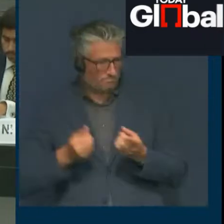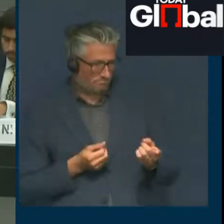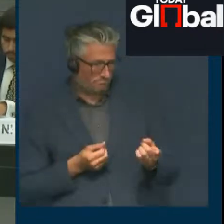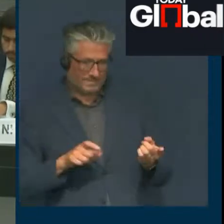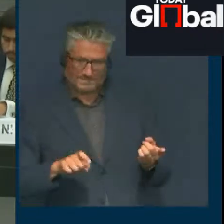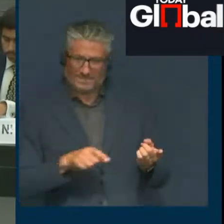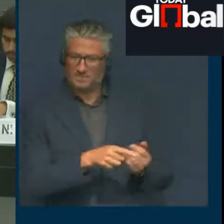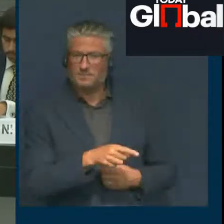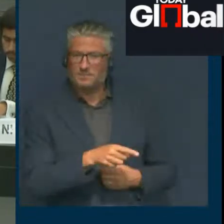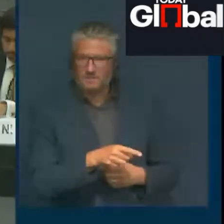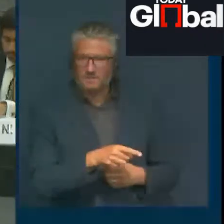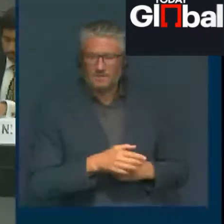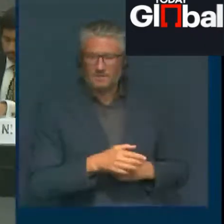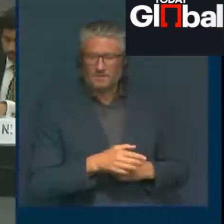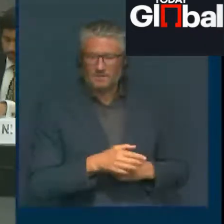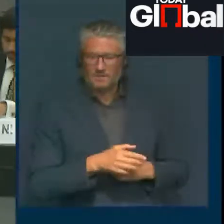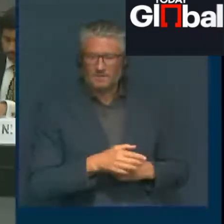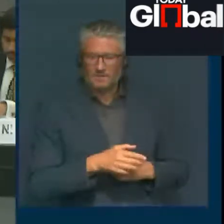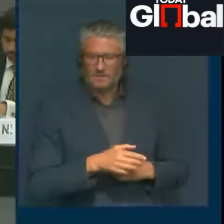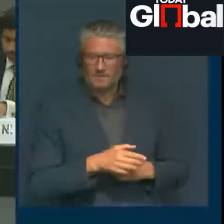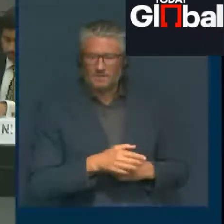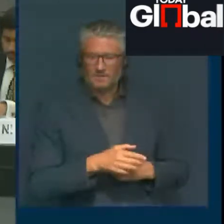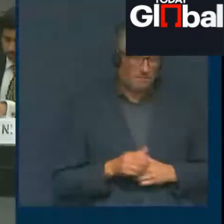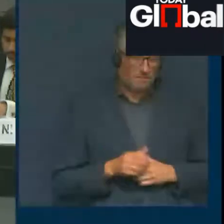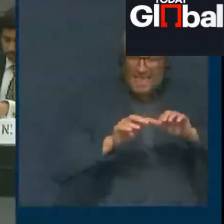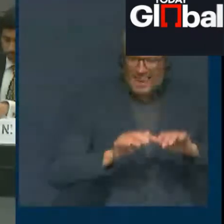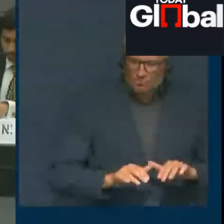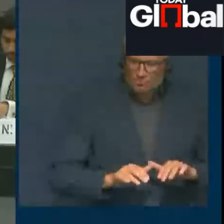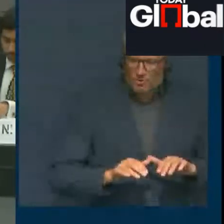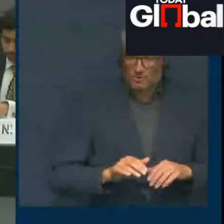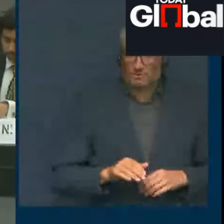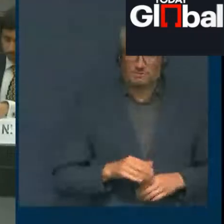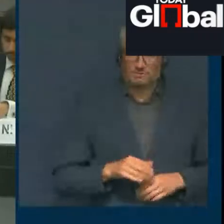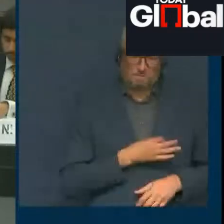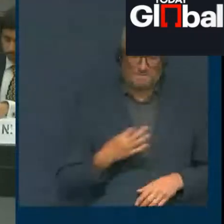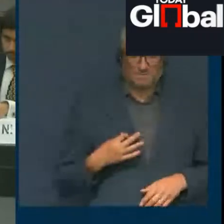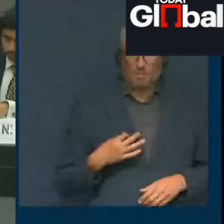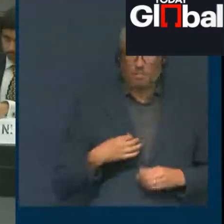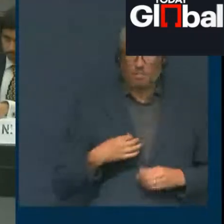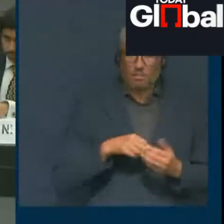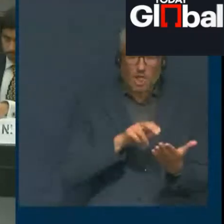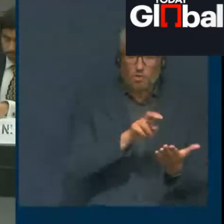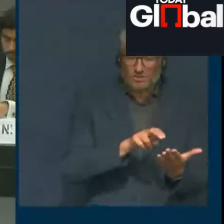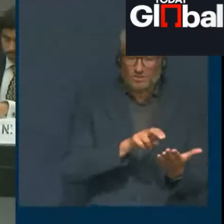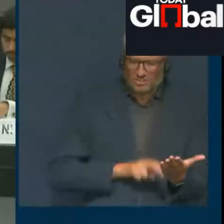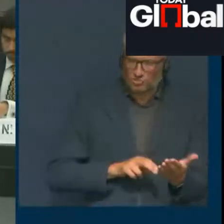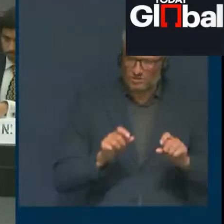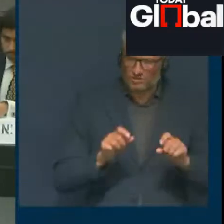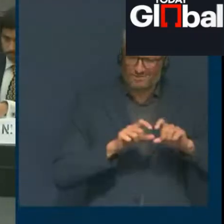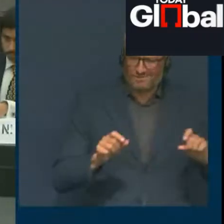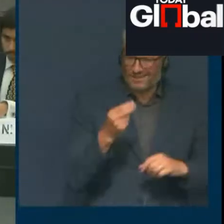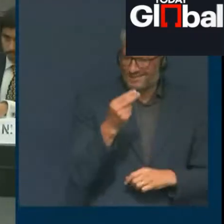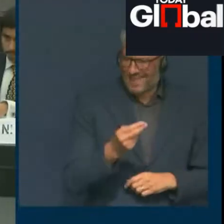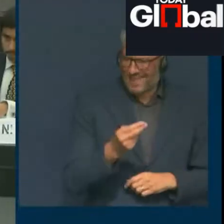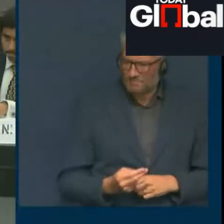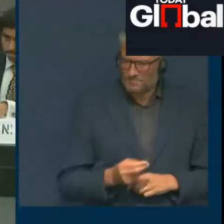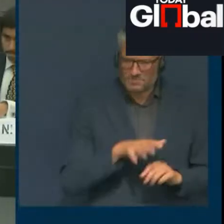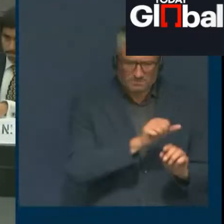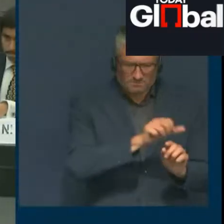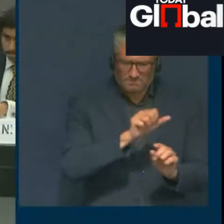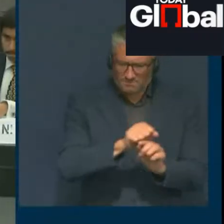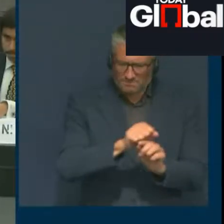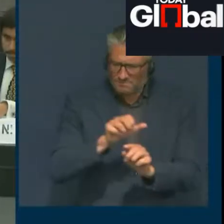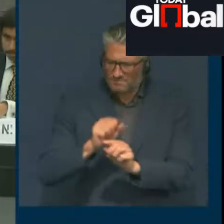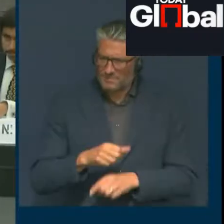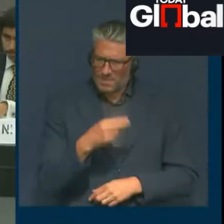documented in Cerner, our electronic medical registry, including demographic